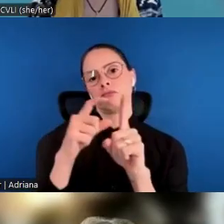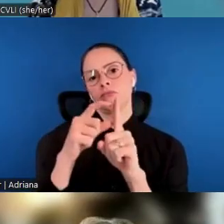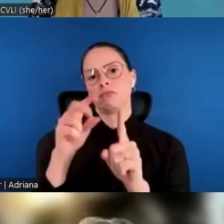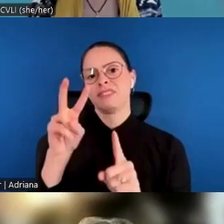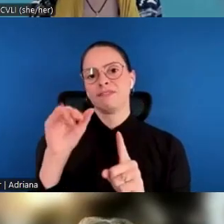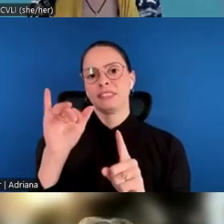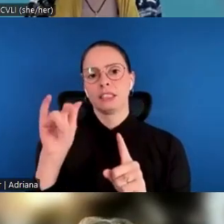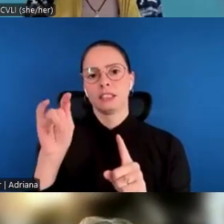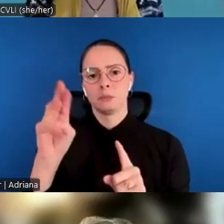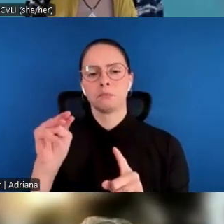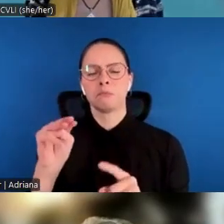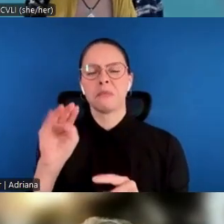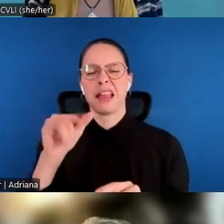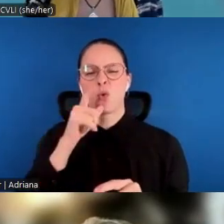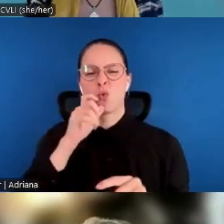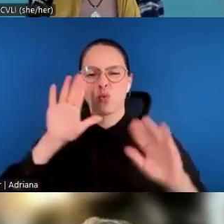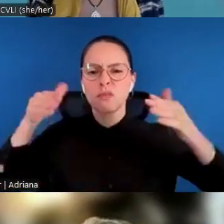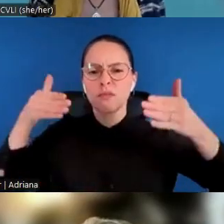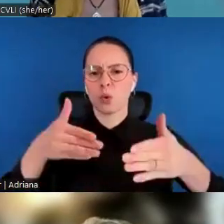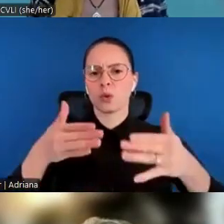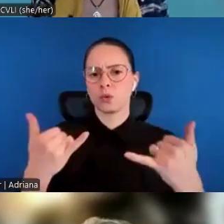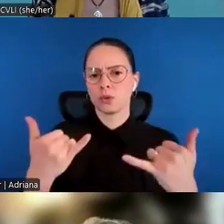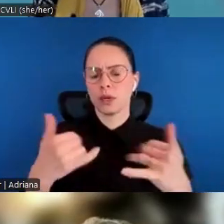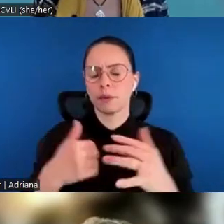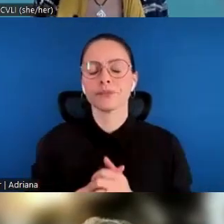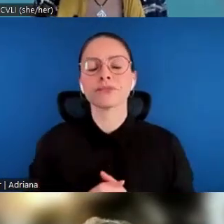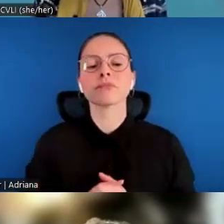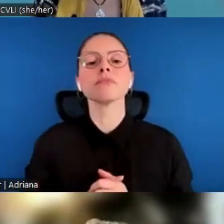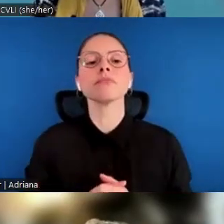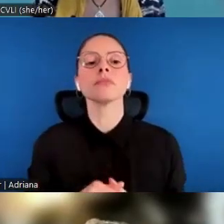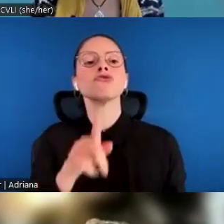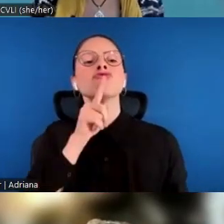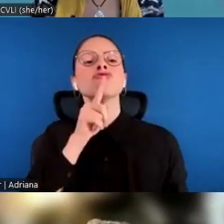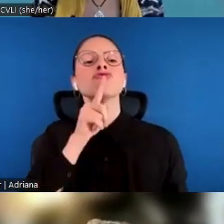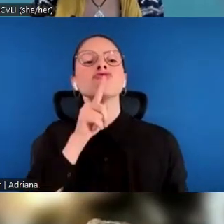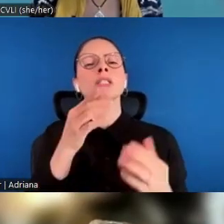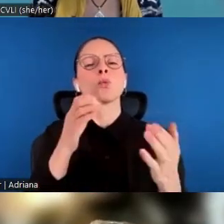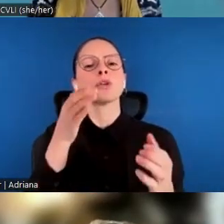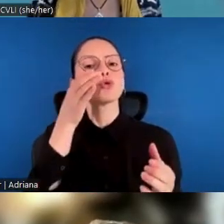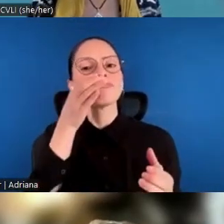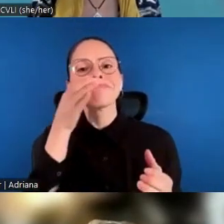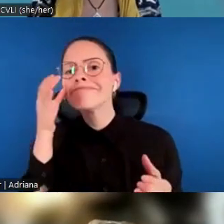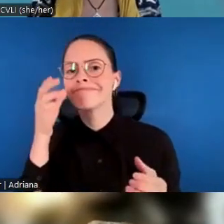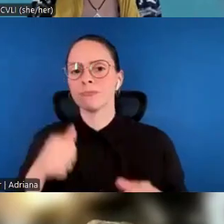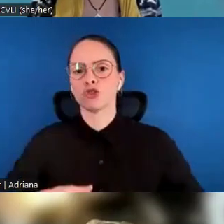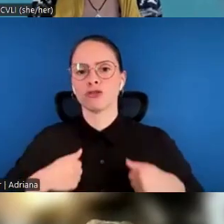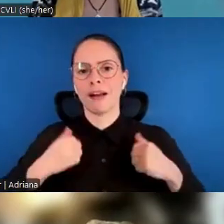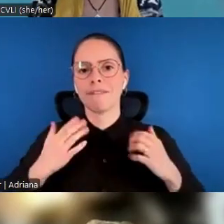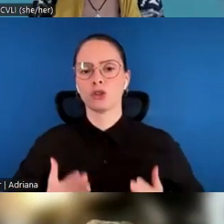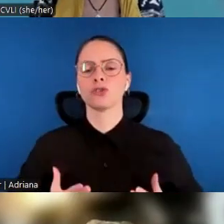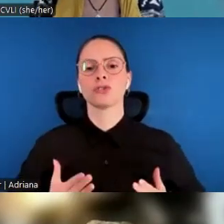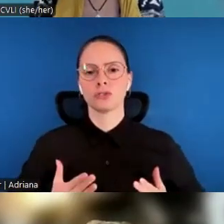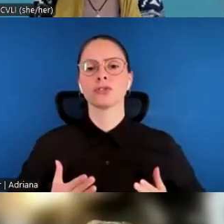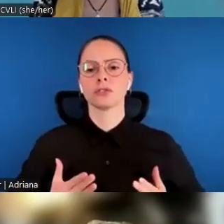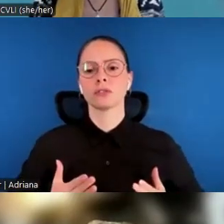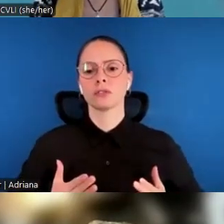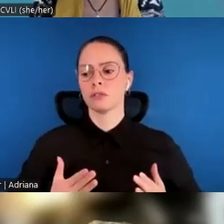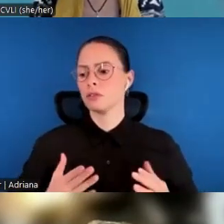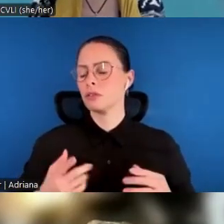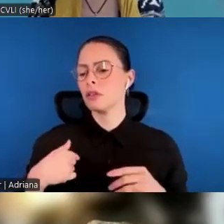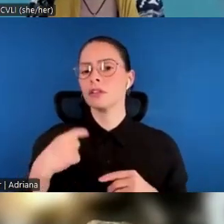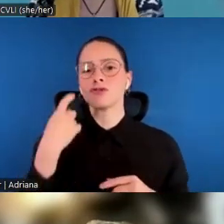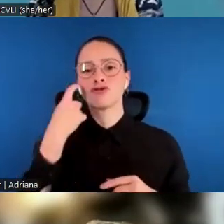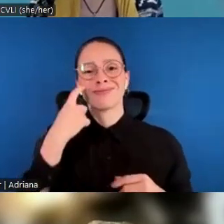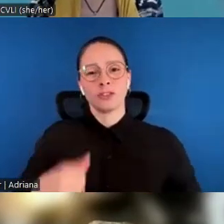focused on today. And we really want to listen to our survivors. So we had a survivor share with